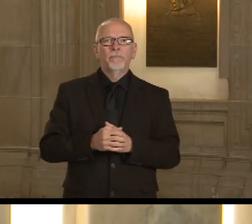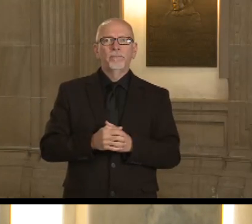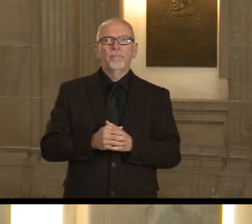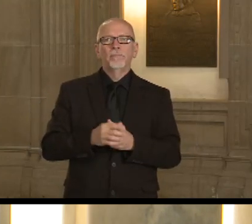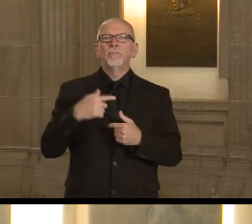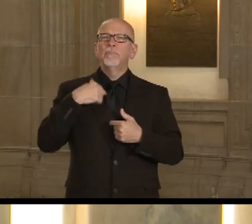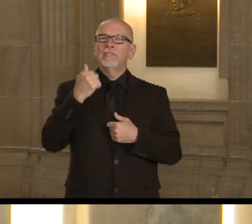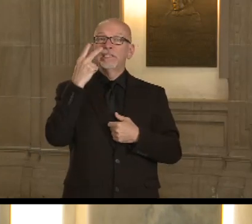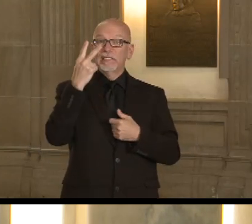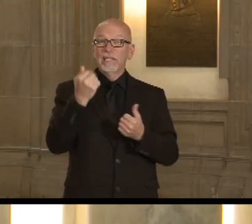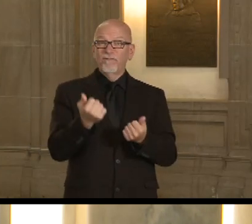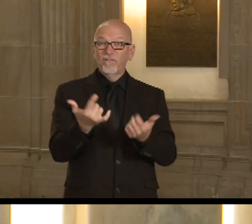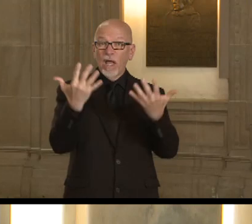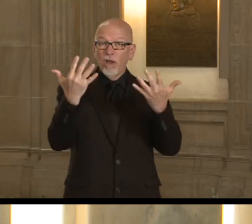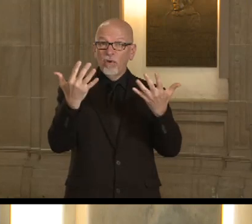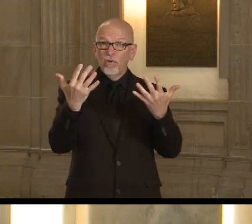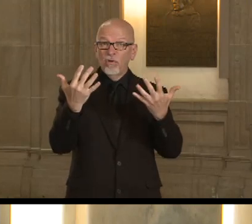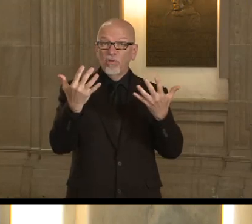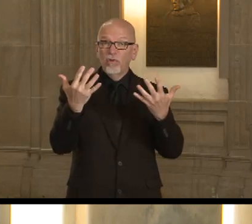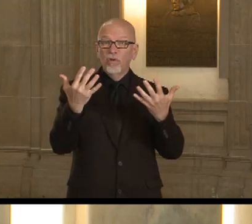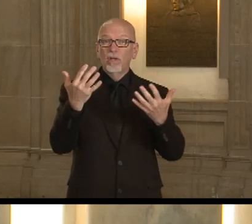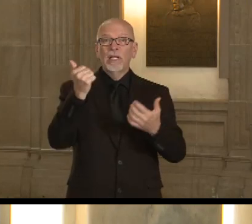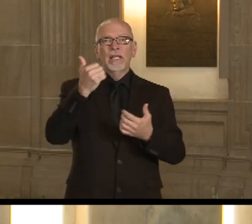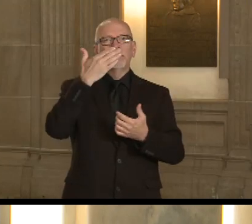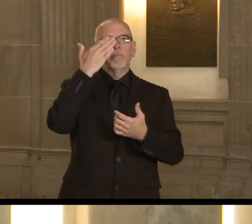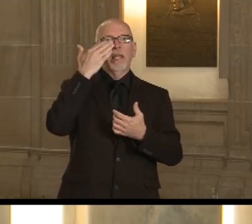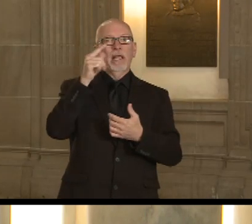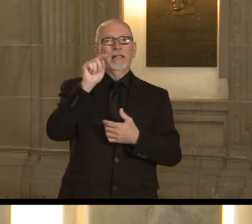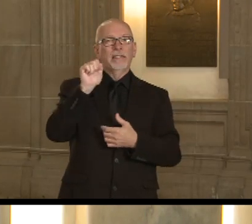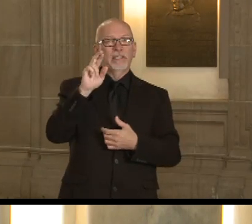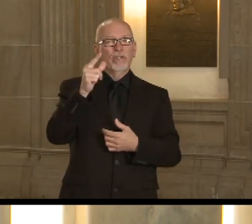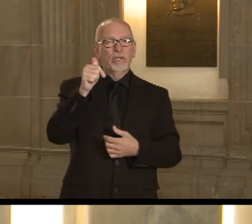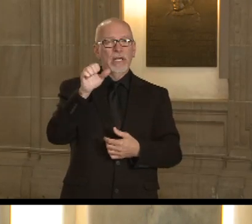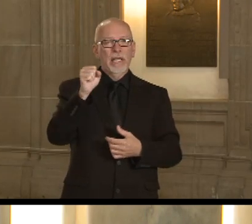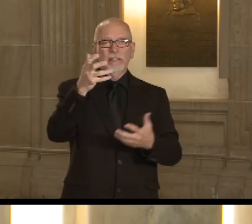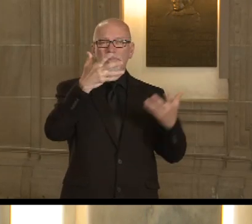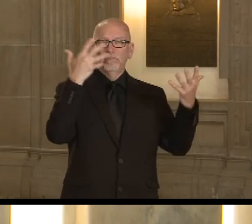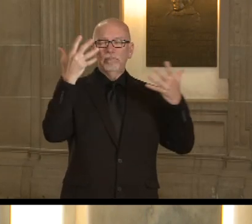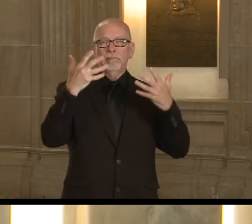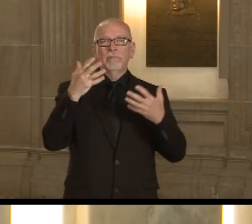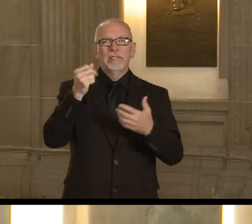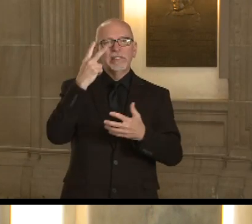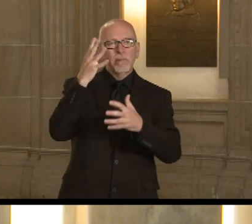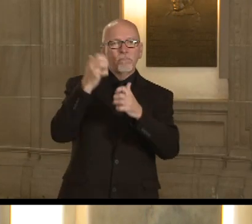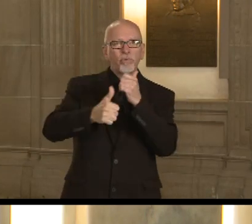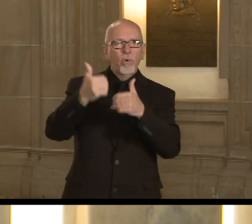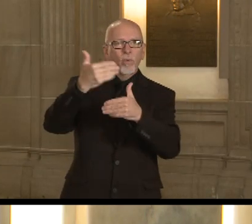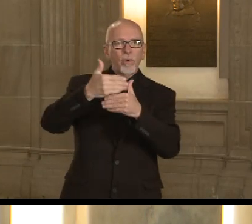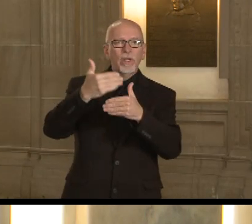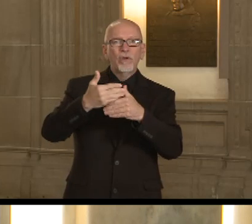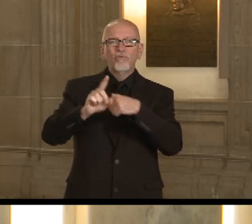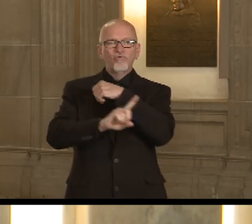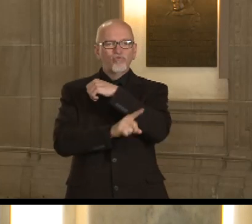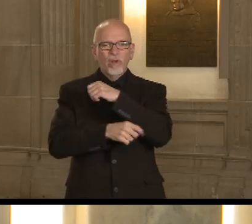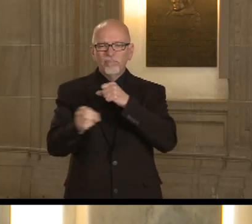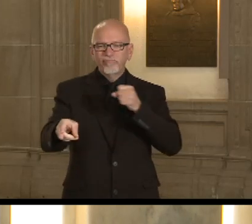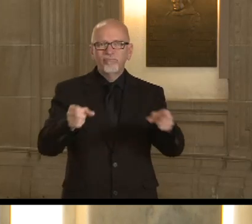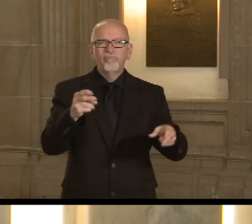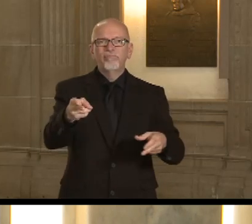I could see fires, taste the smell of tear gas, and the view of broken windows, trash, and